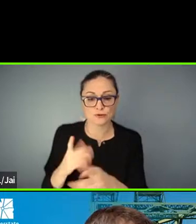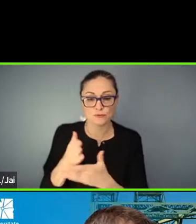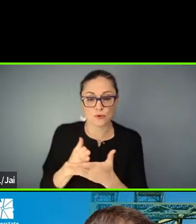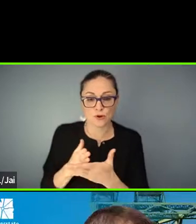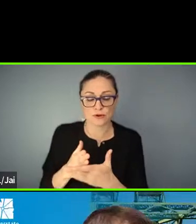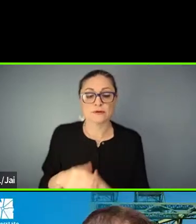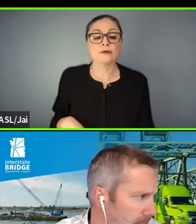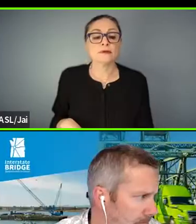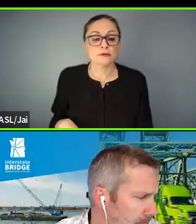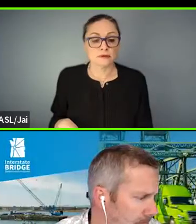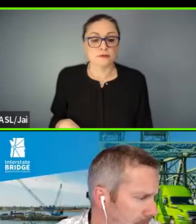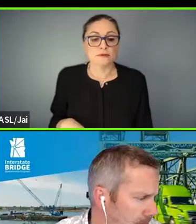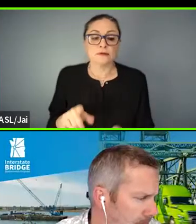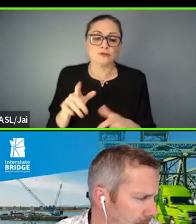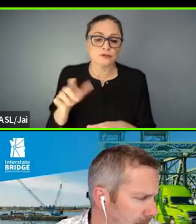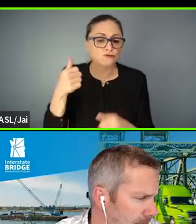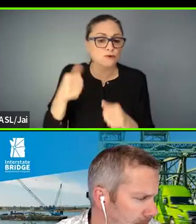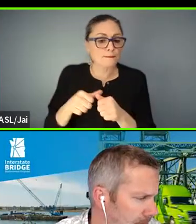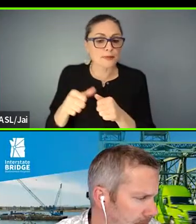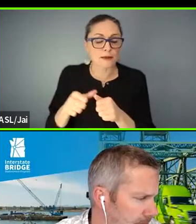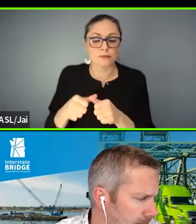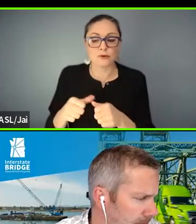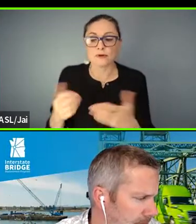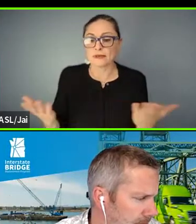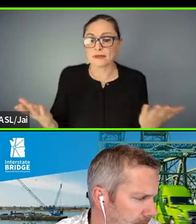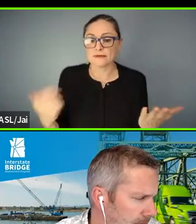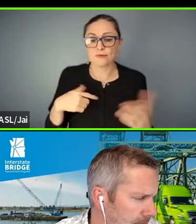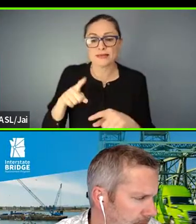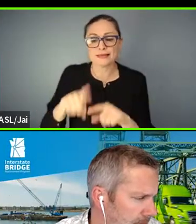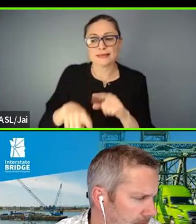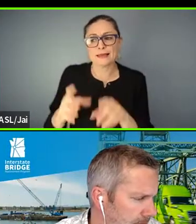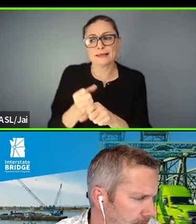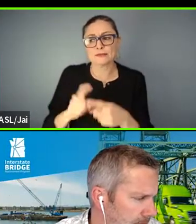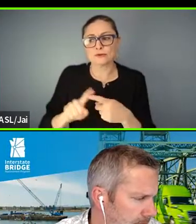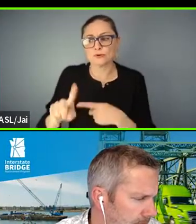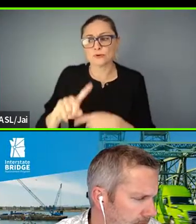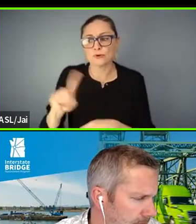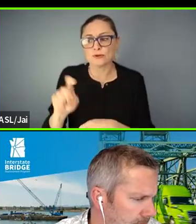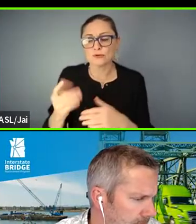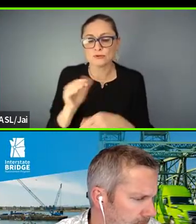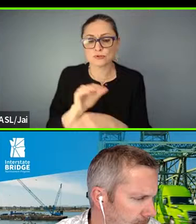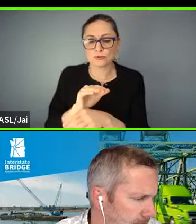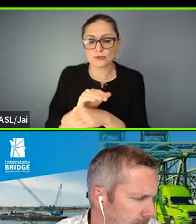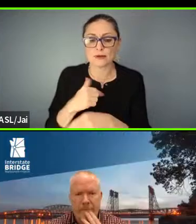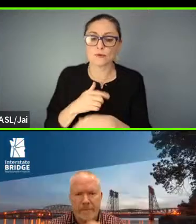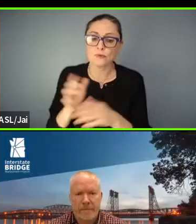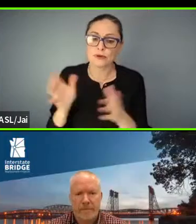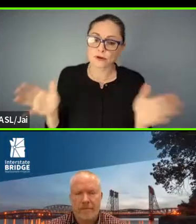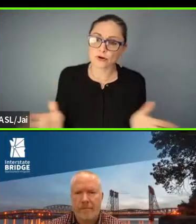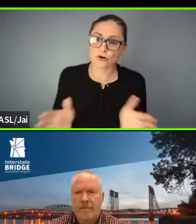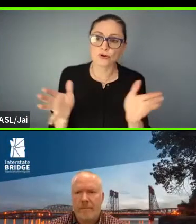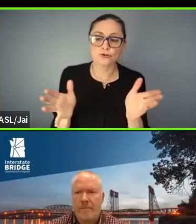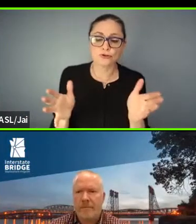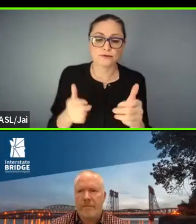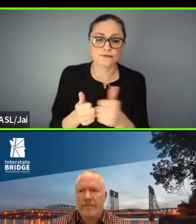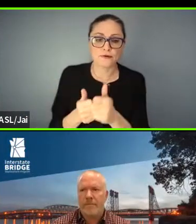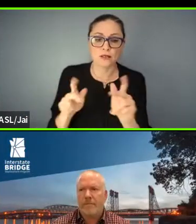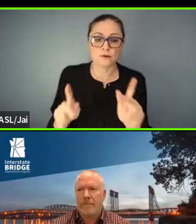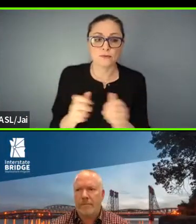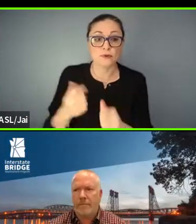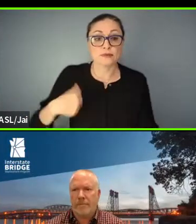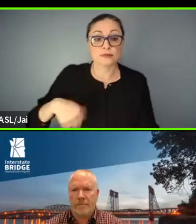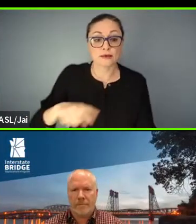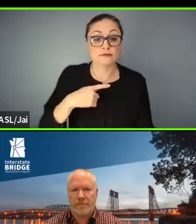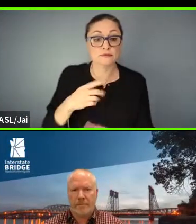presentation. And as a reminder, if we're unable to get to your question tonight, we invite you to follow up with us by